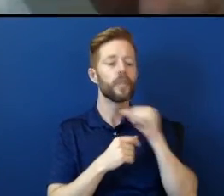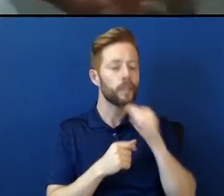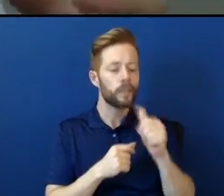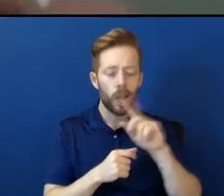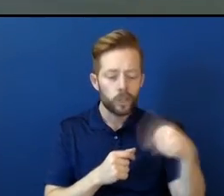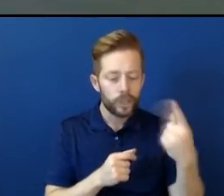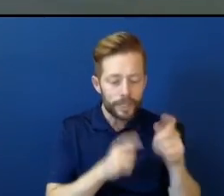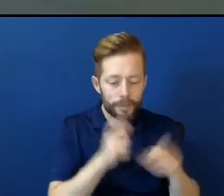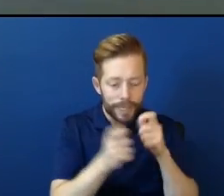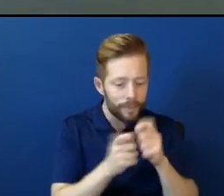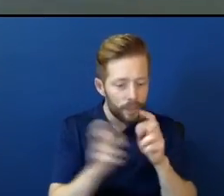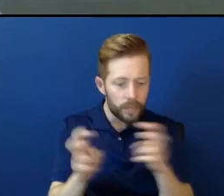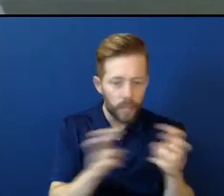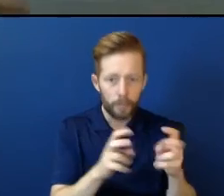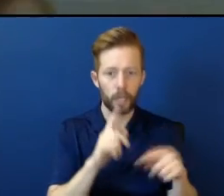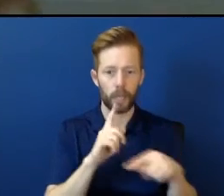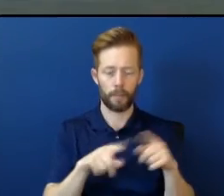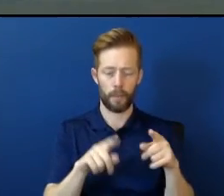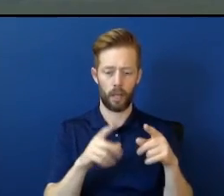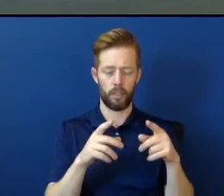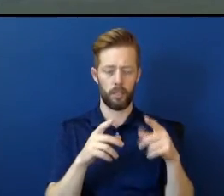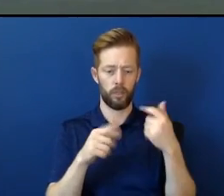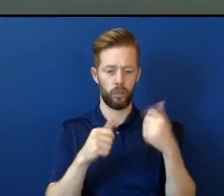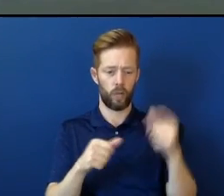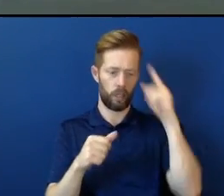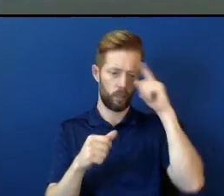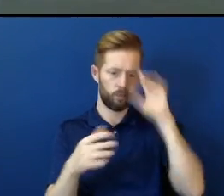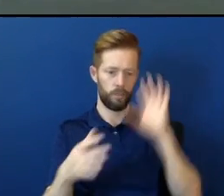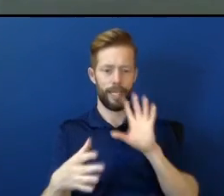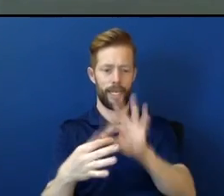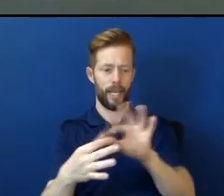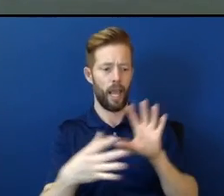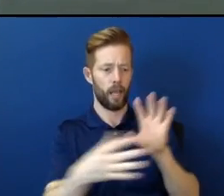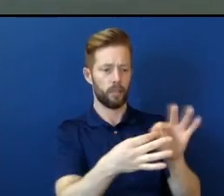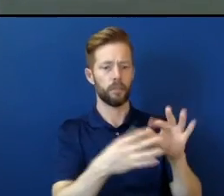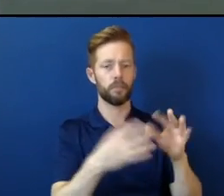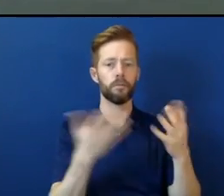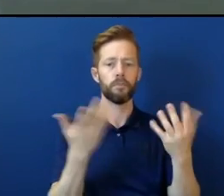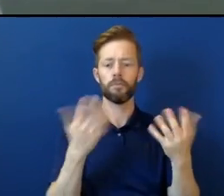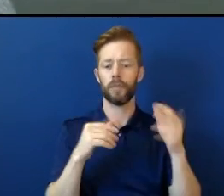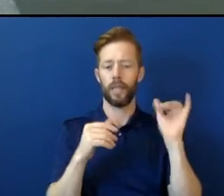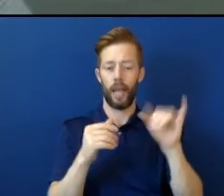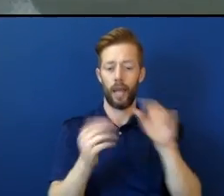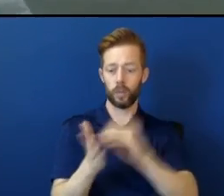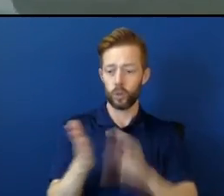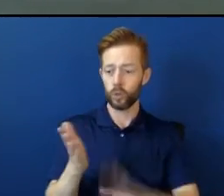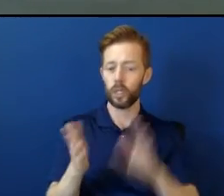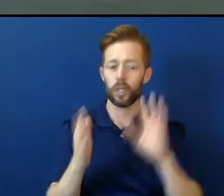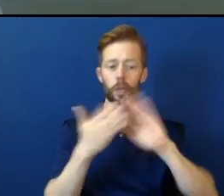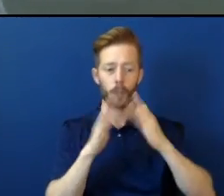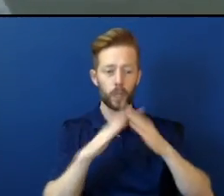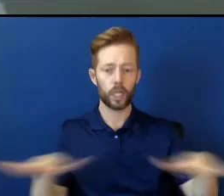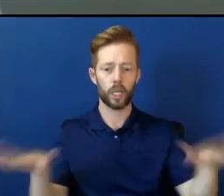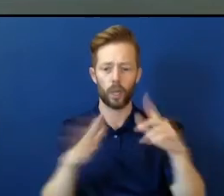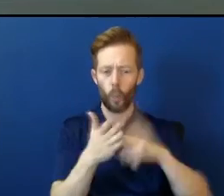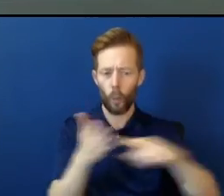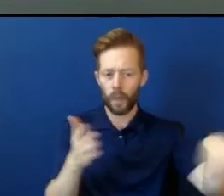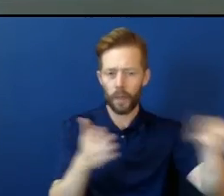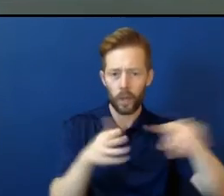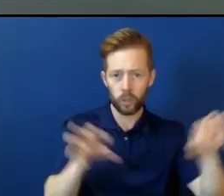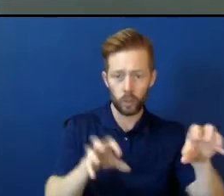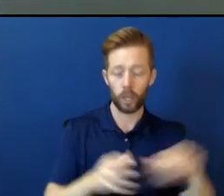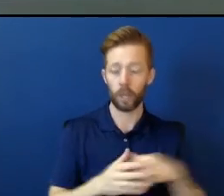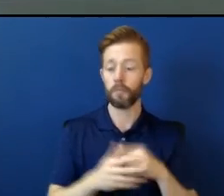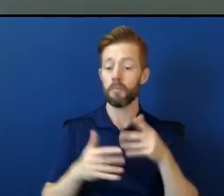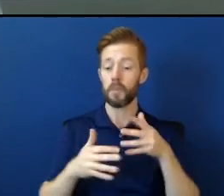what your community of students is doing or your own student is. And as you do